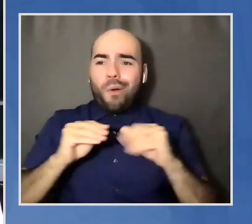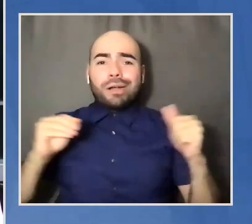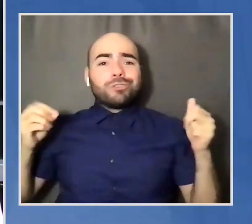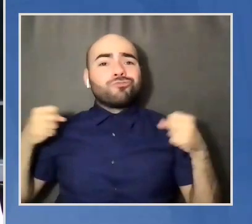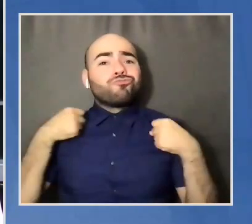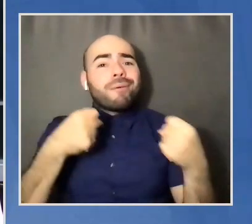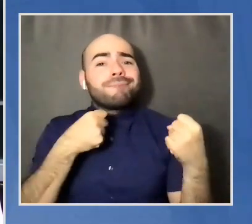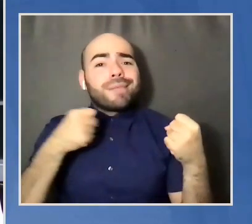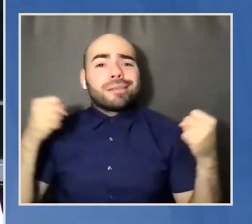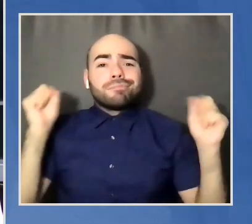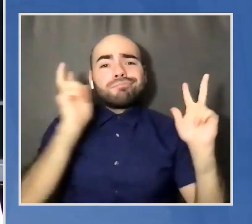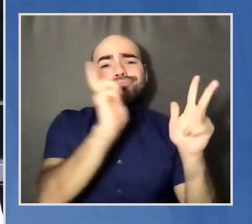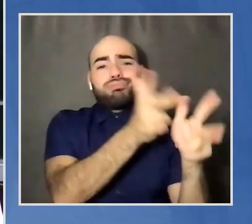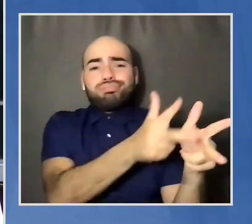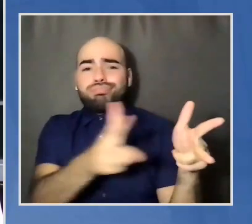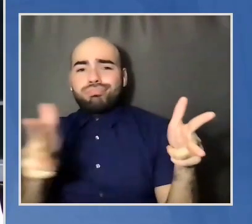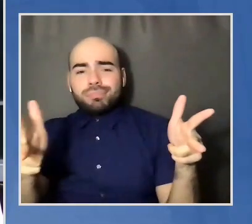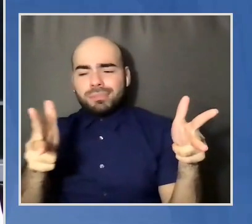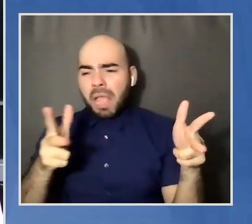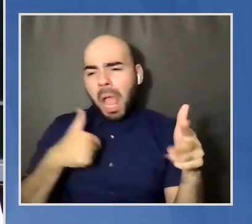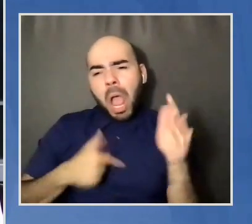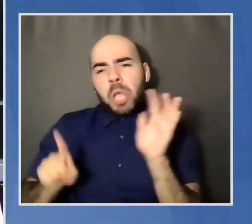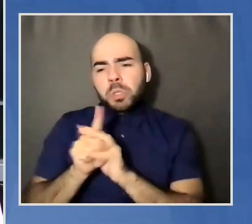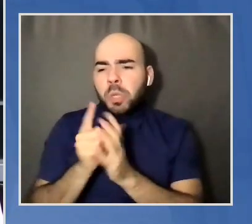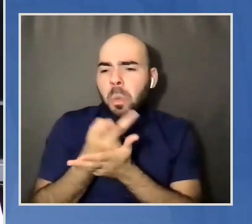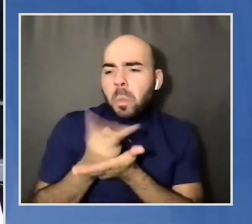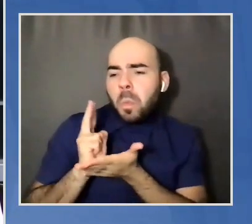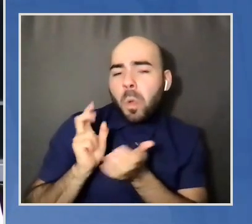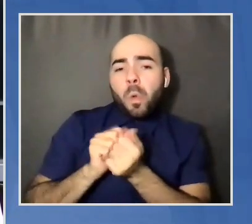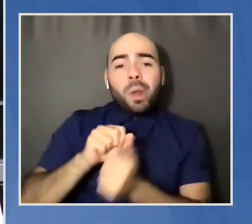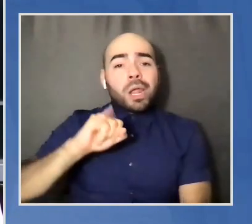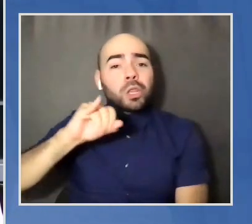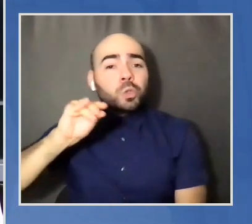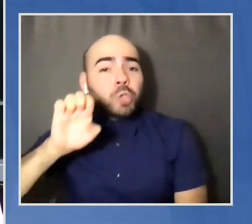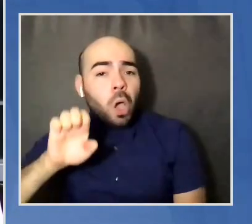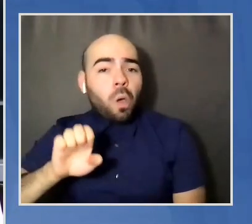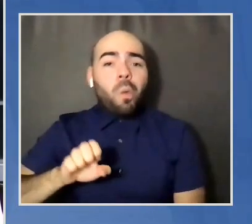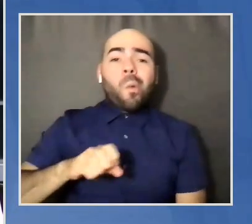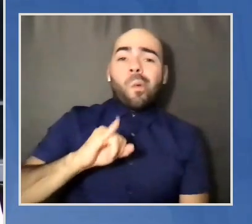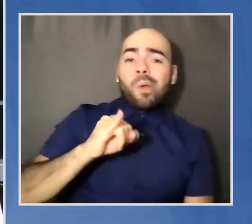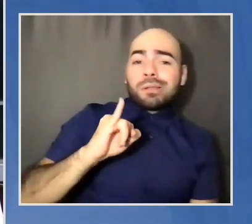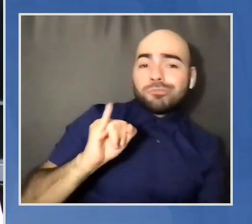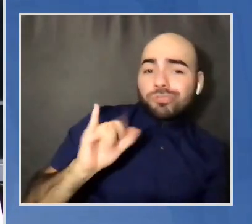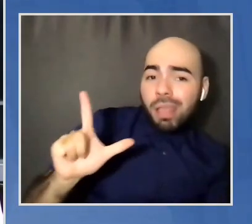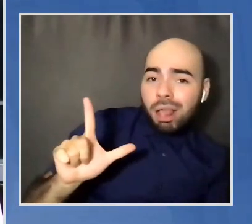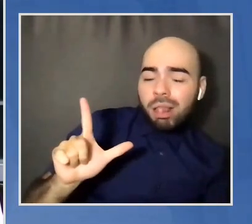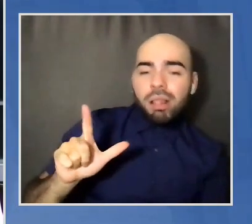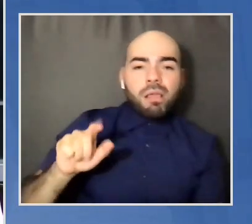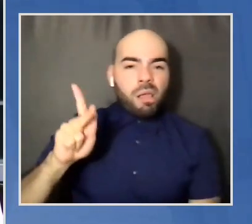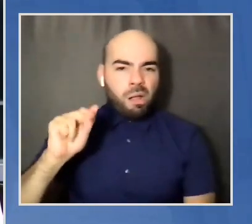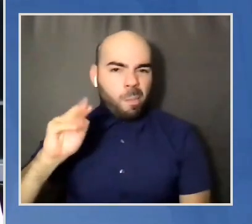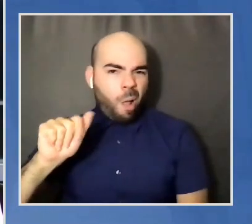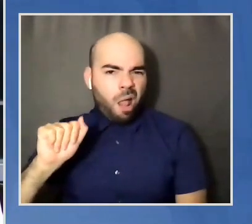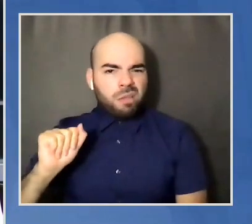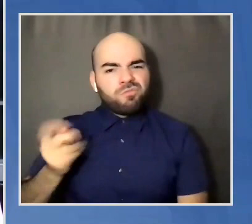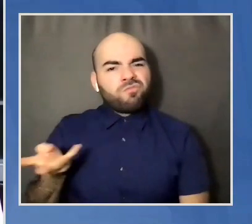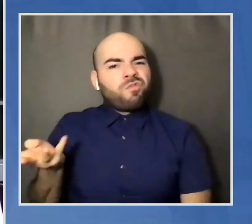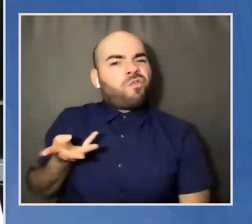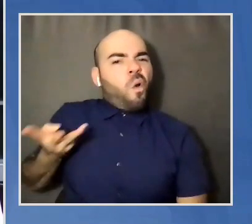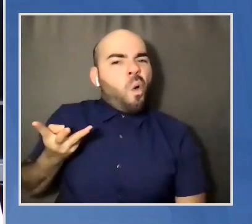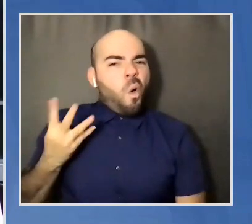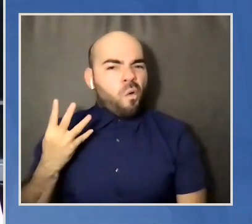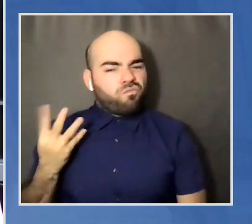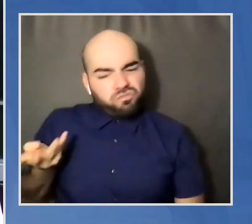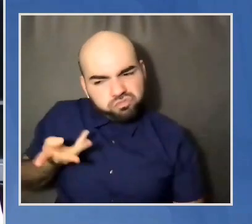last time I was at one of these was just a couple of weeks ago with Joe and Jill and Kamala, and we were raising our hands to